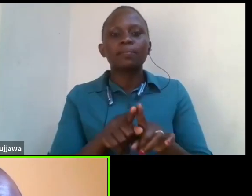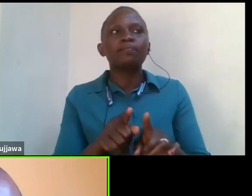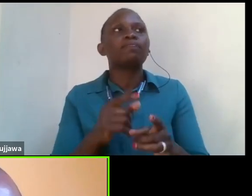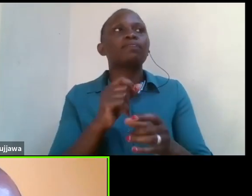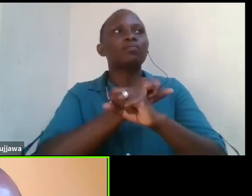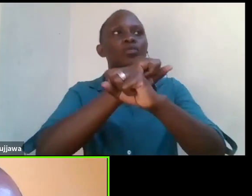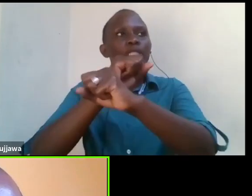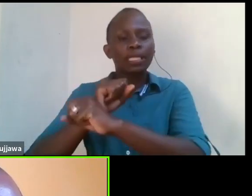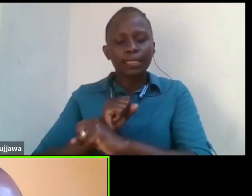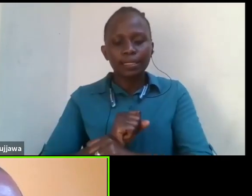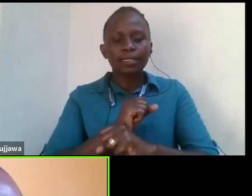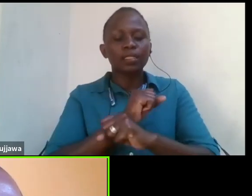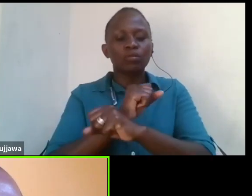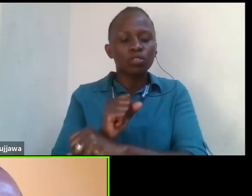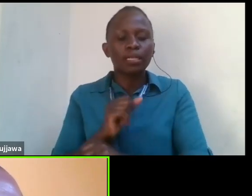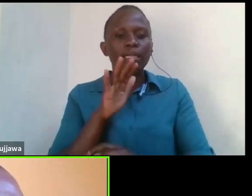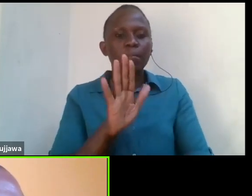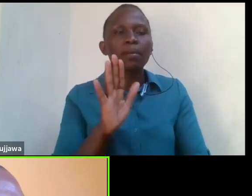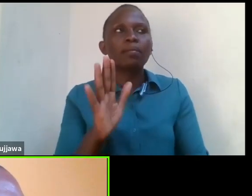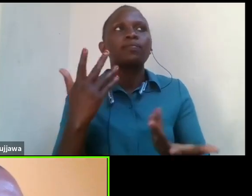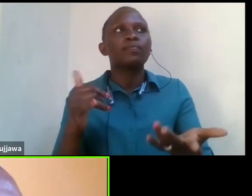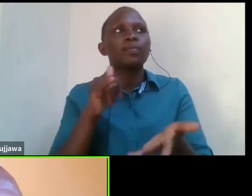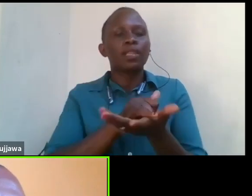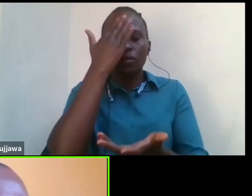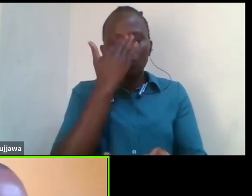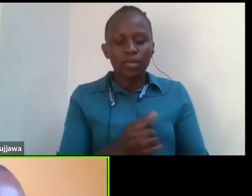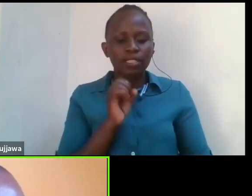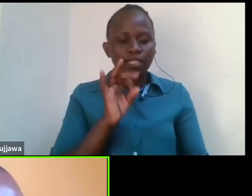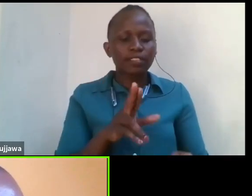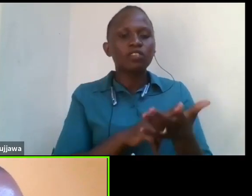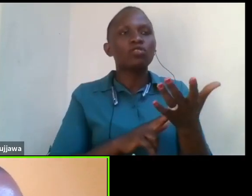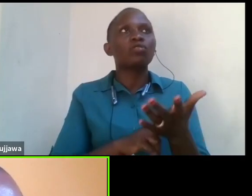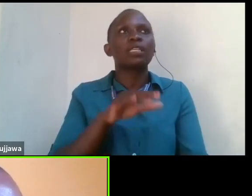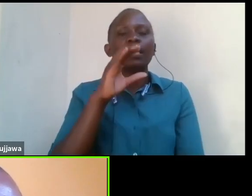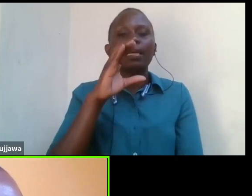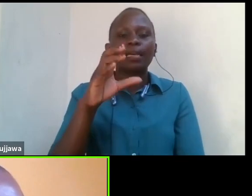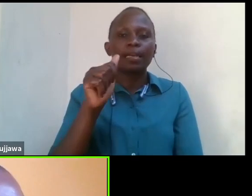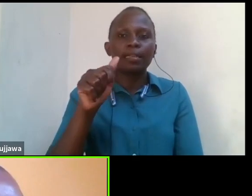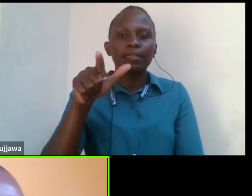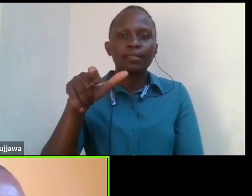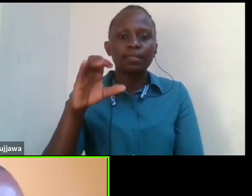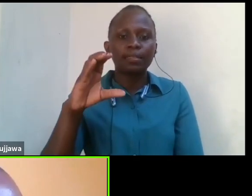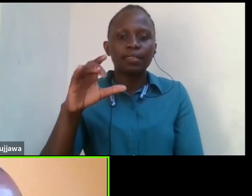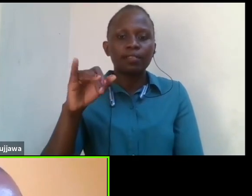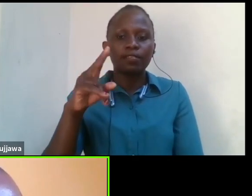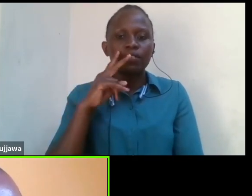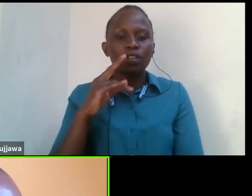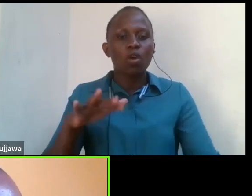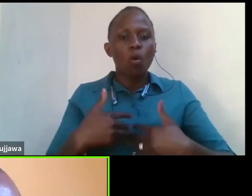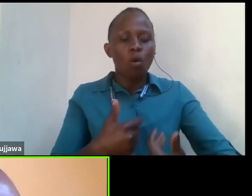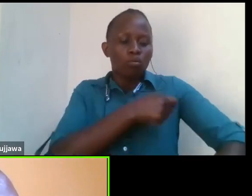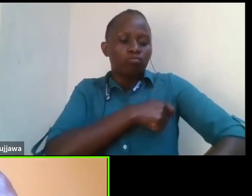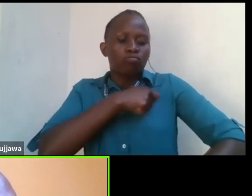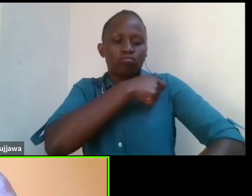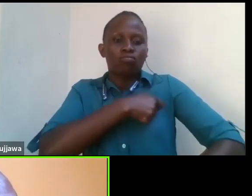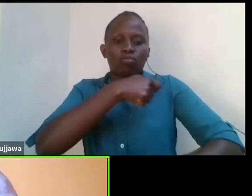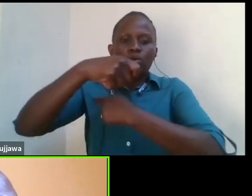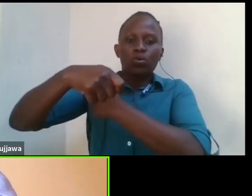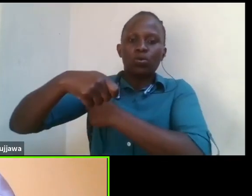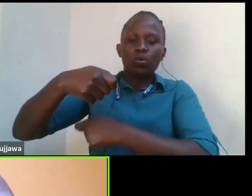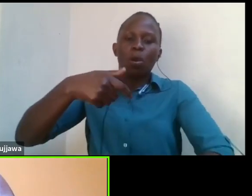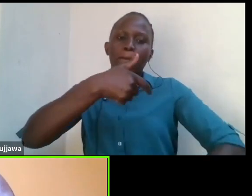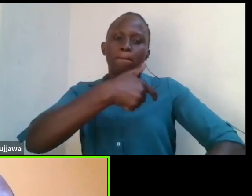protecting scents. That's why if you're using Calvin Klein as a perfume or deodorant,